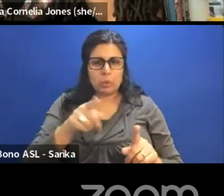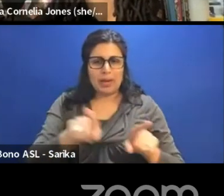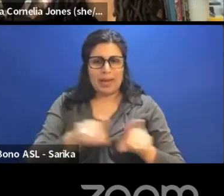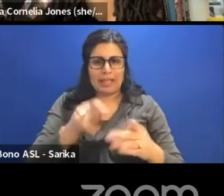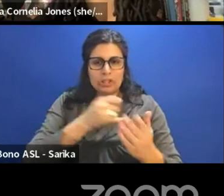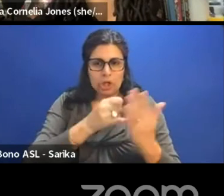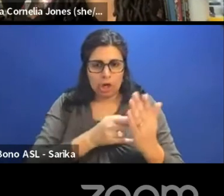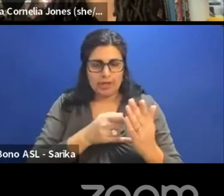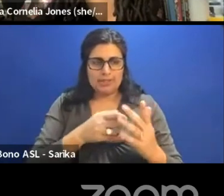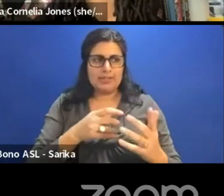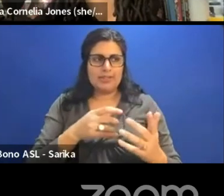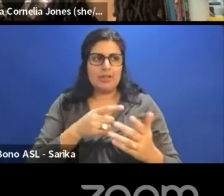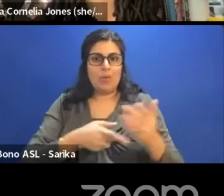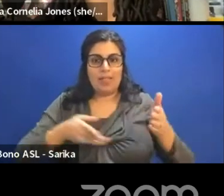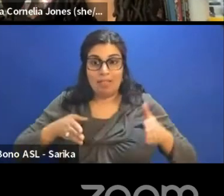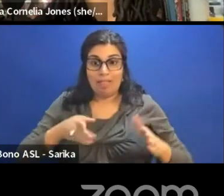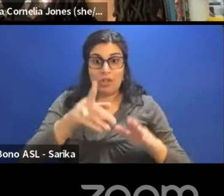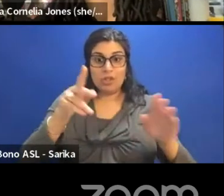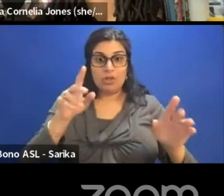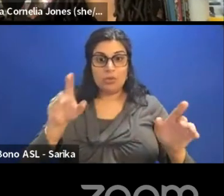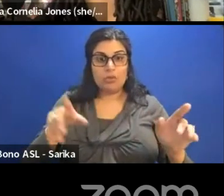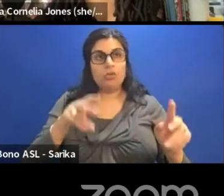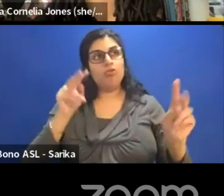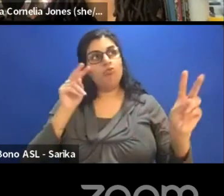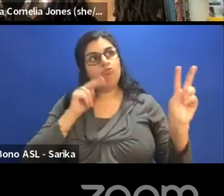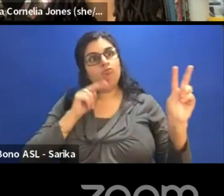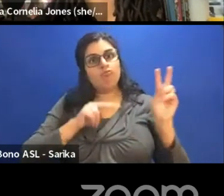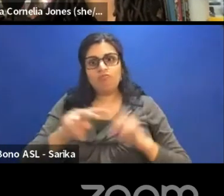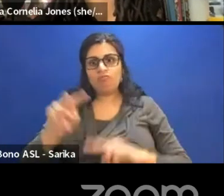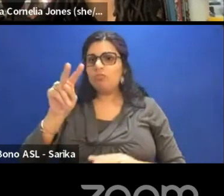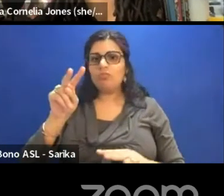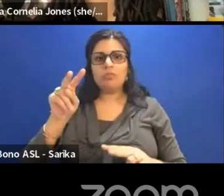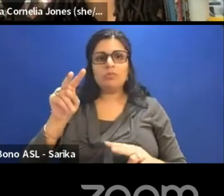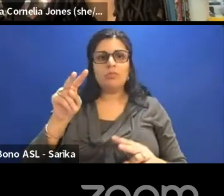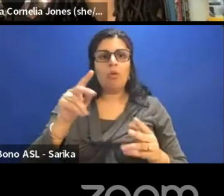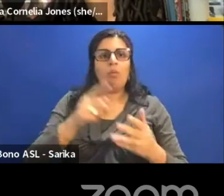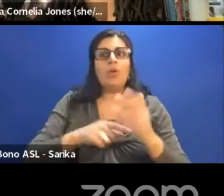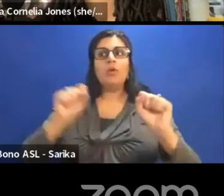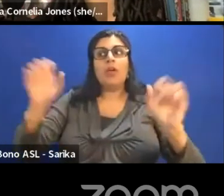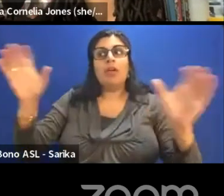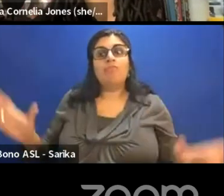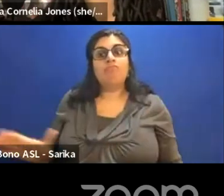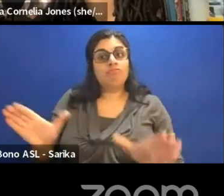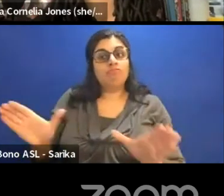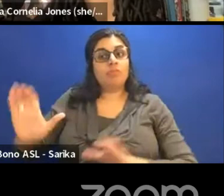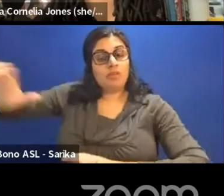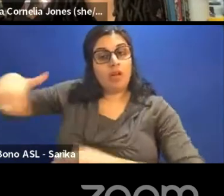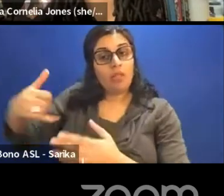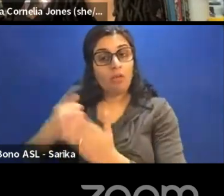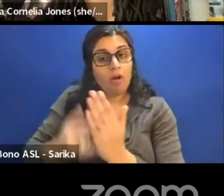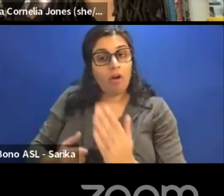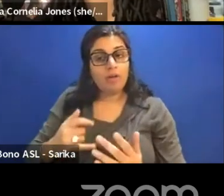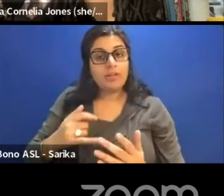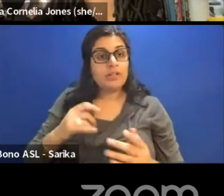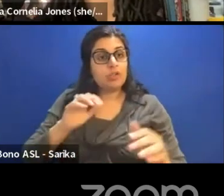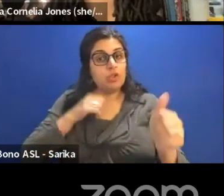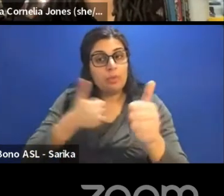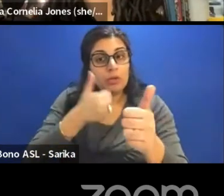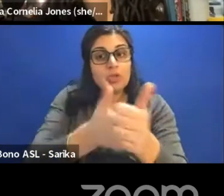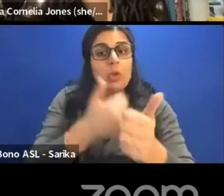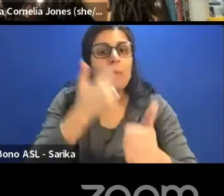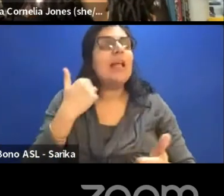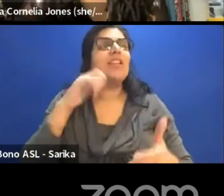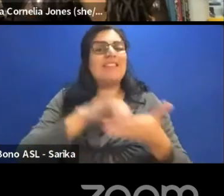to pursue, or what you've been able to kind of foster other artists to be able to pursue because of that holistic structure and